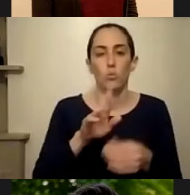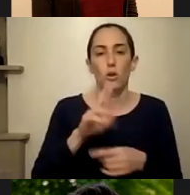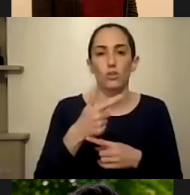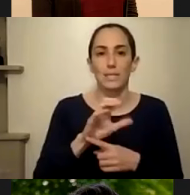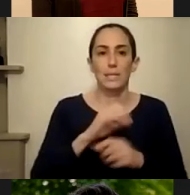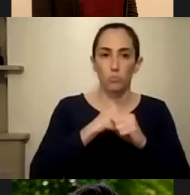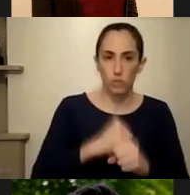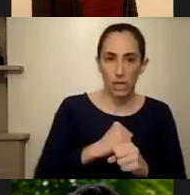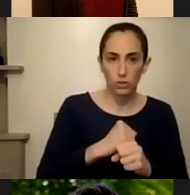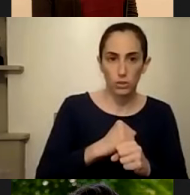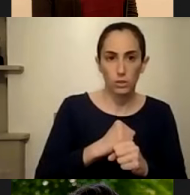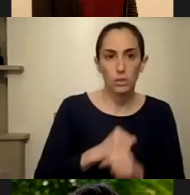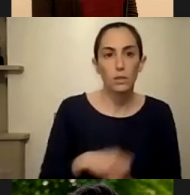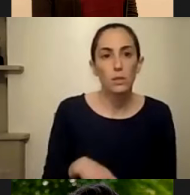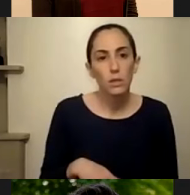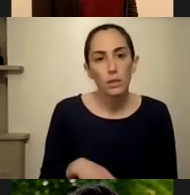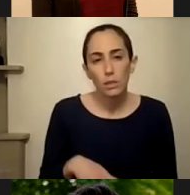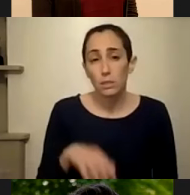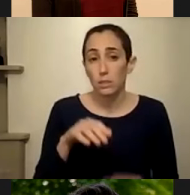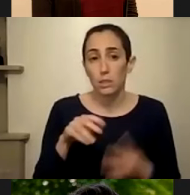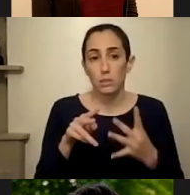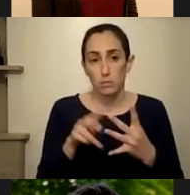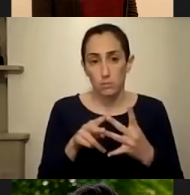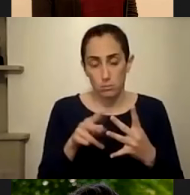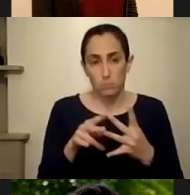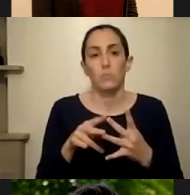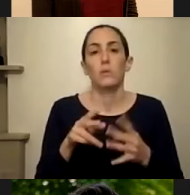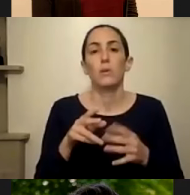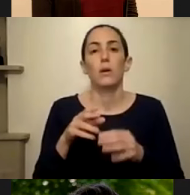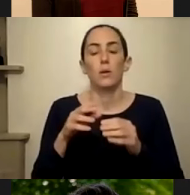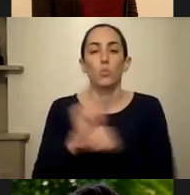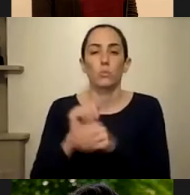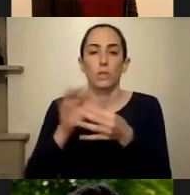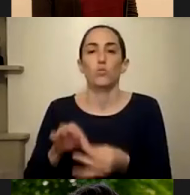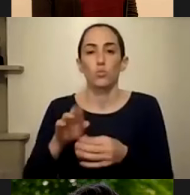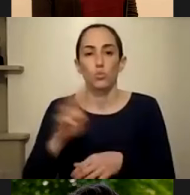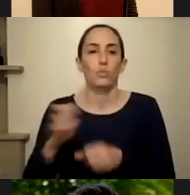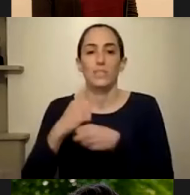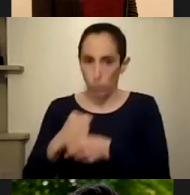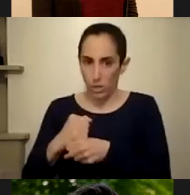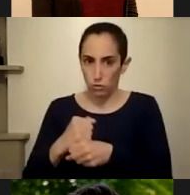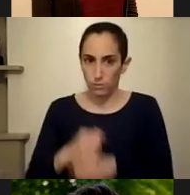the regeneration work and the funding support. Thank you, everyone.